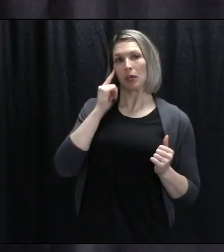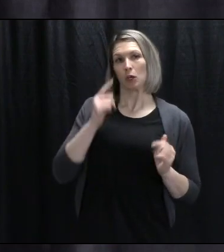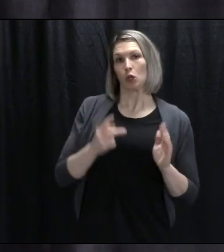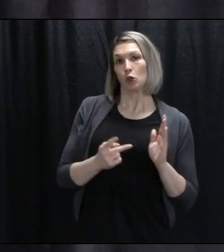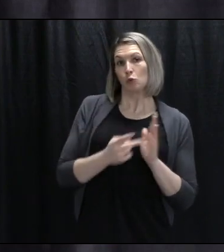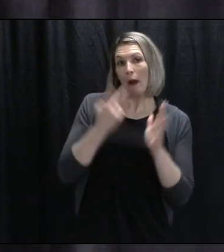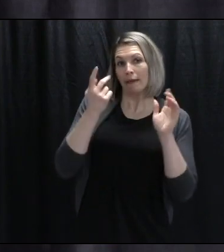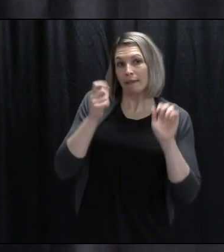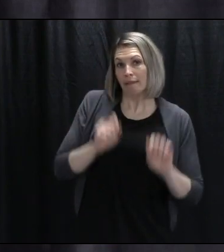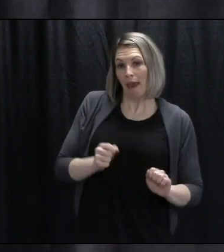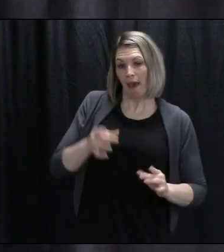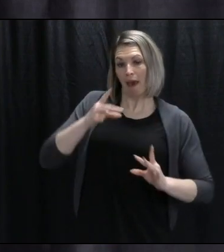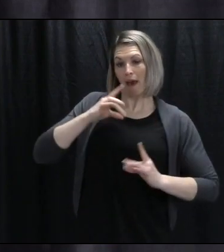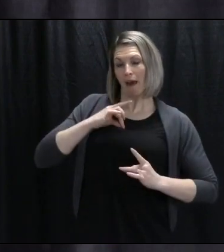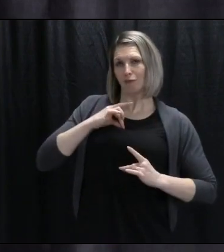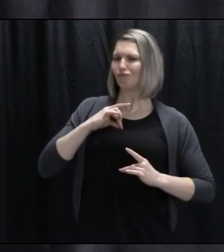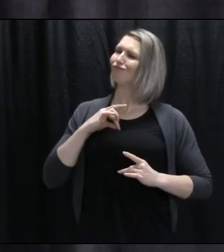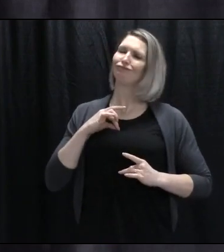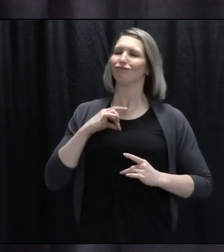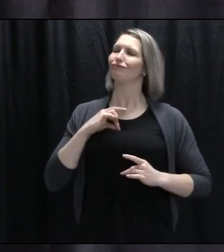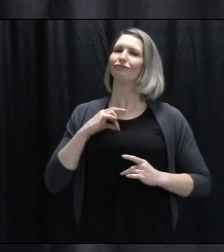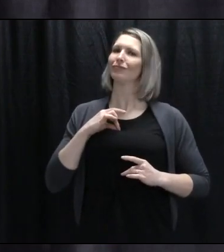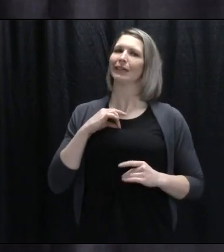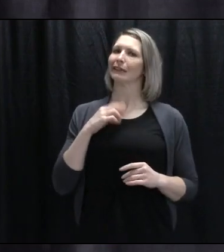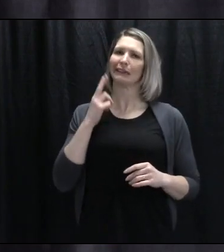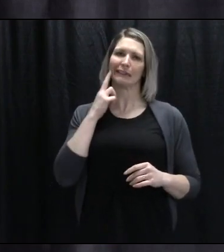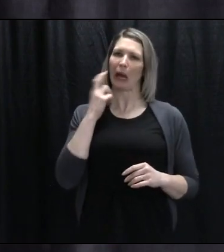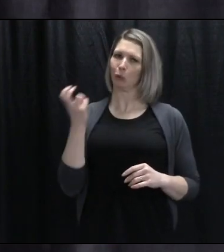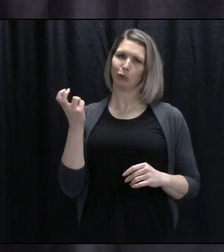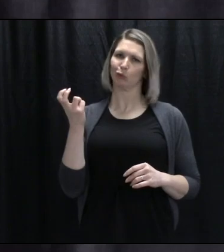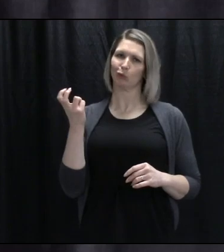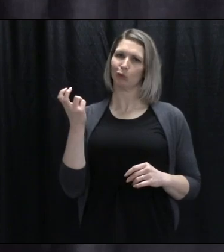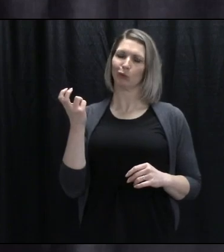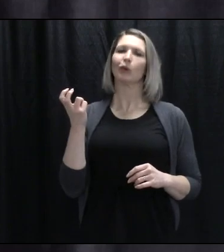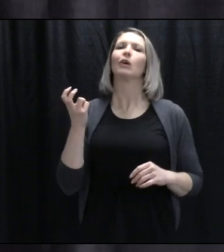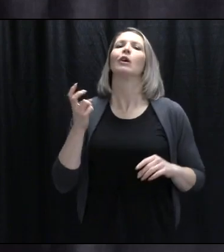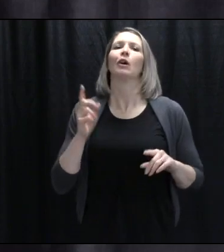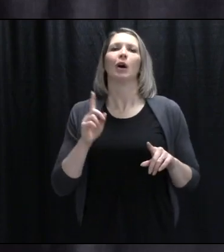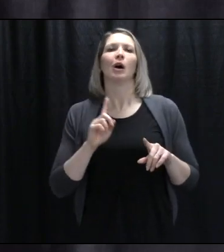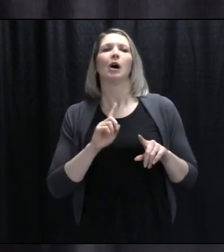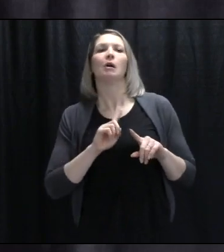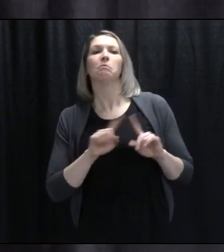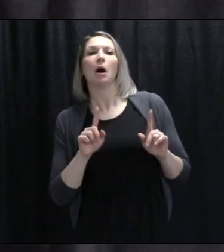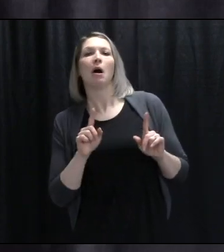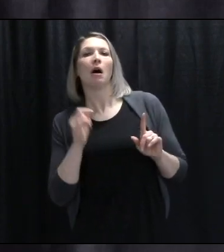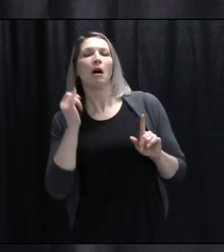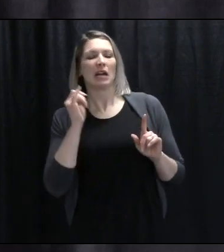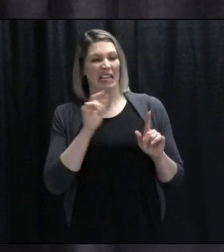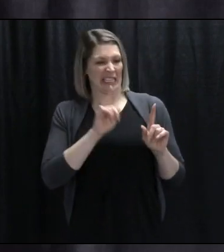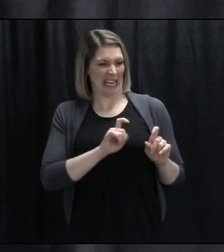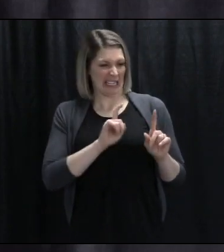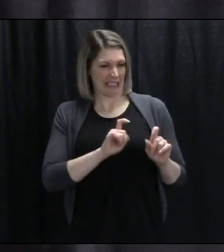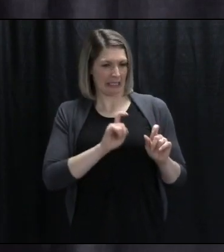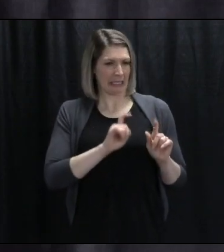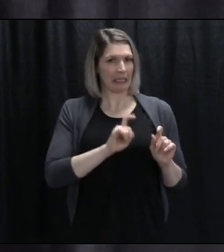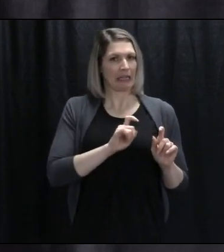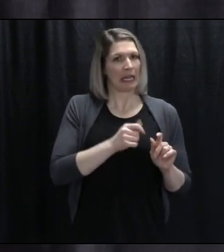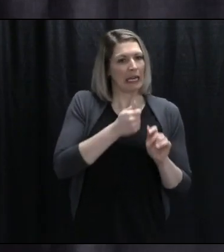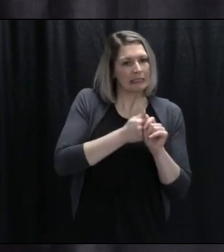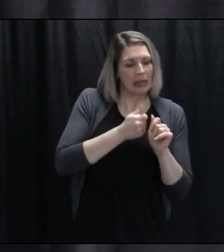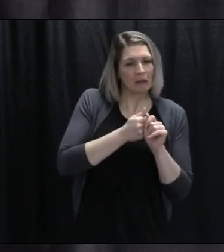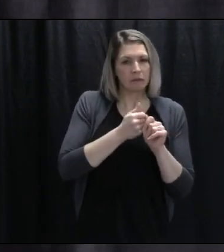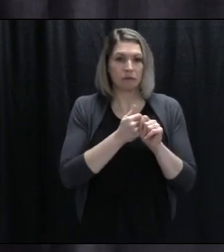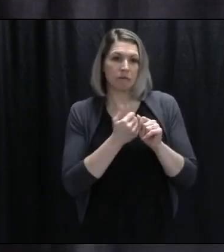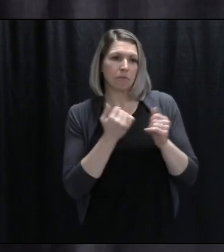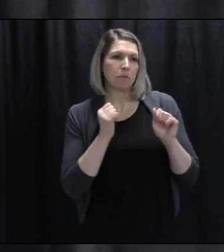together. The test we use is quite sensitive, so sometimes it may be picking up dead virus particles or something like that, so someone may get